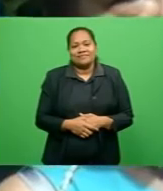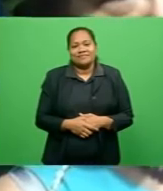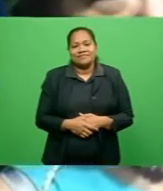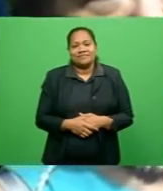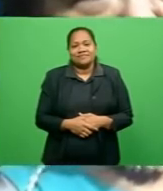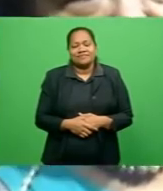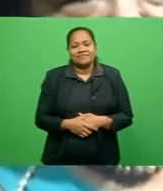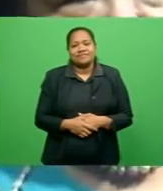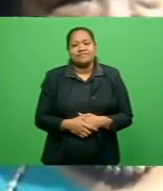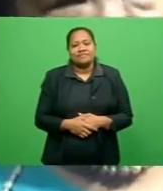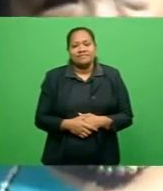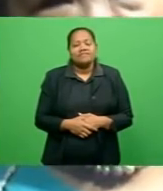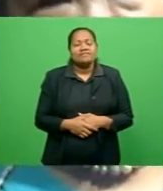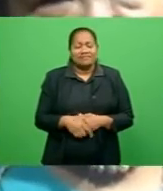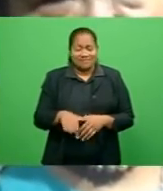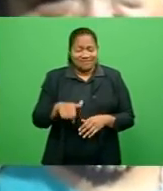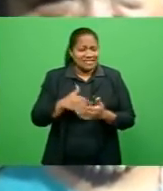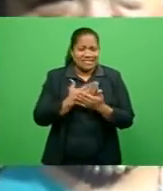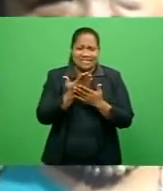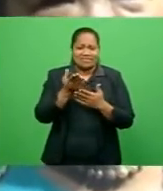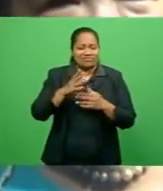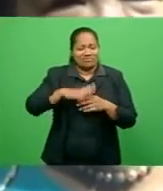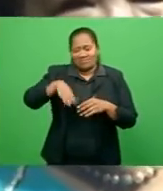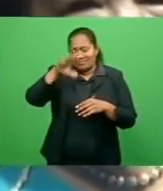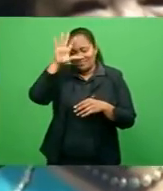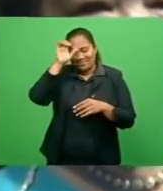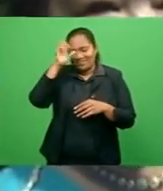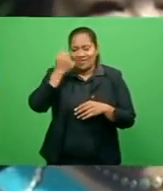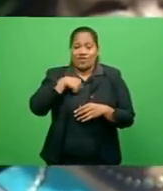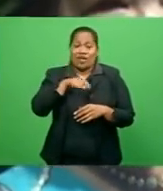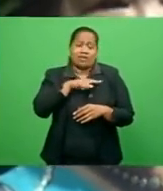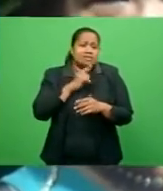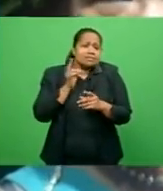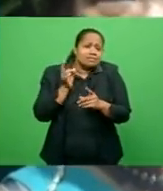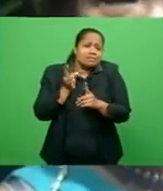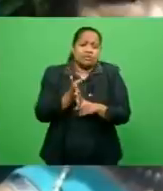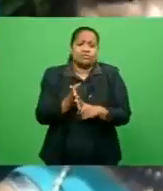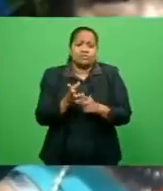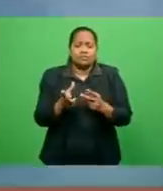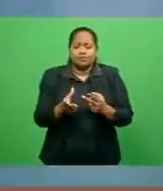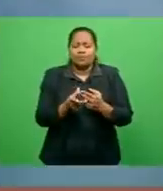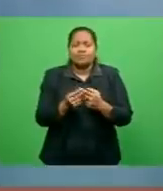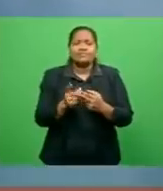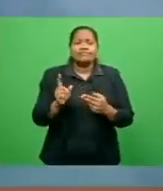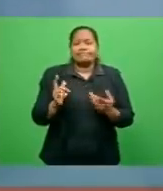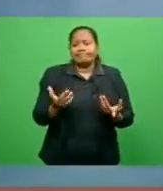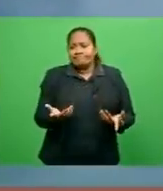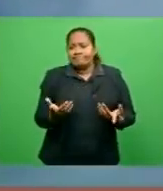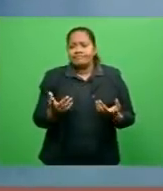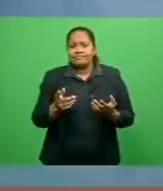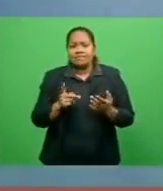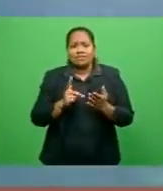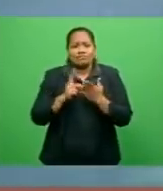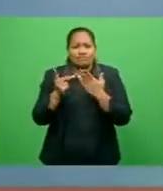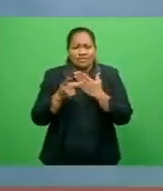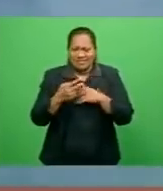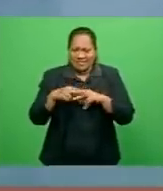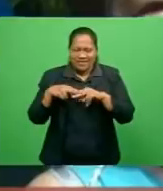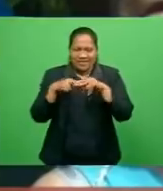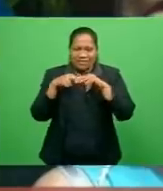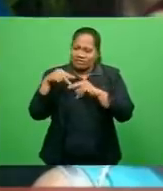Very memorable day for us, especially with this project of Fiji